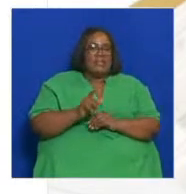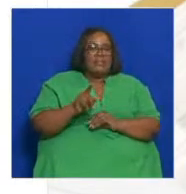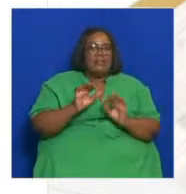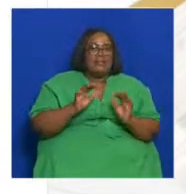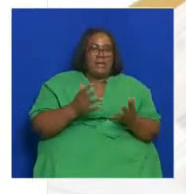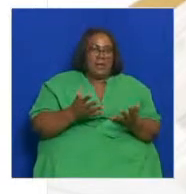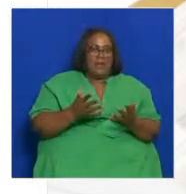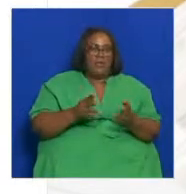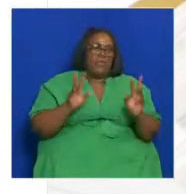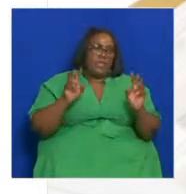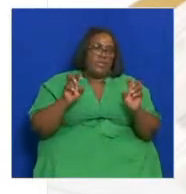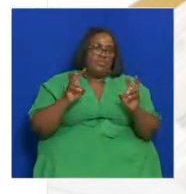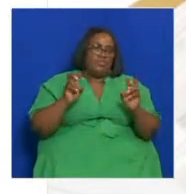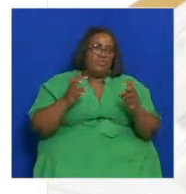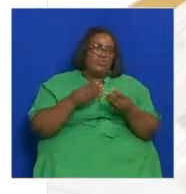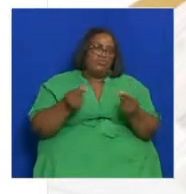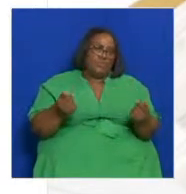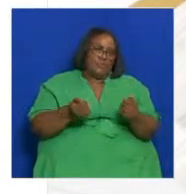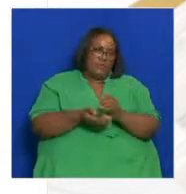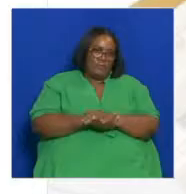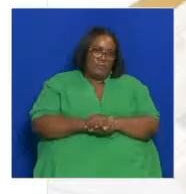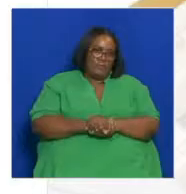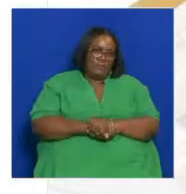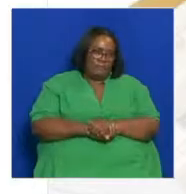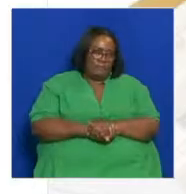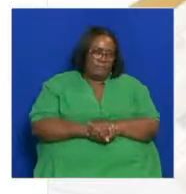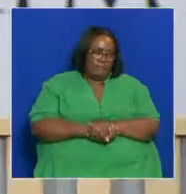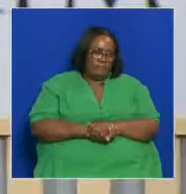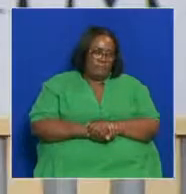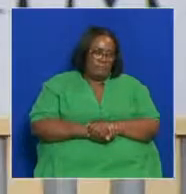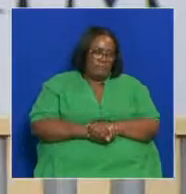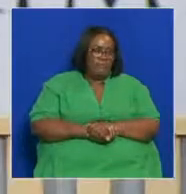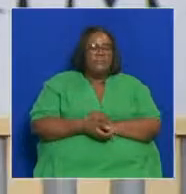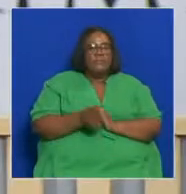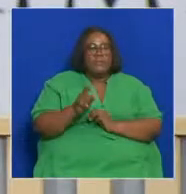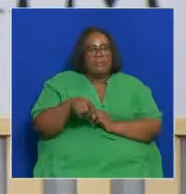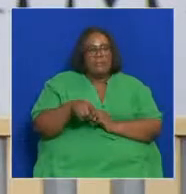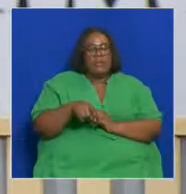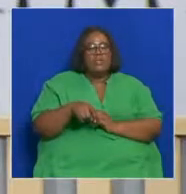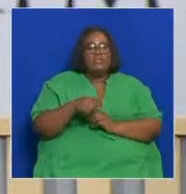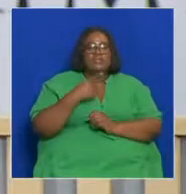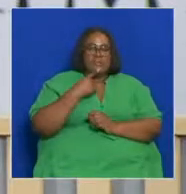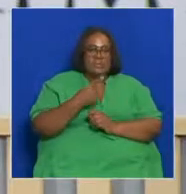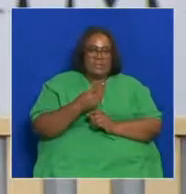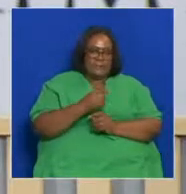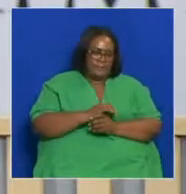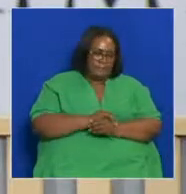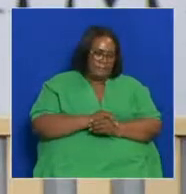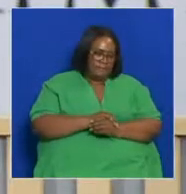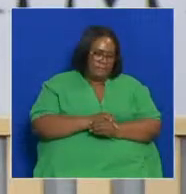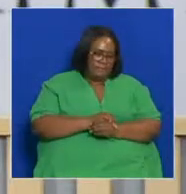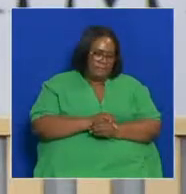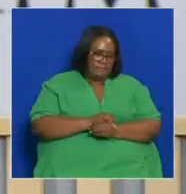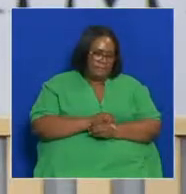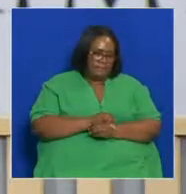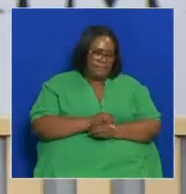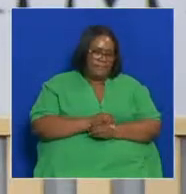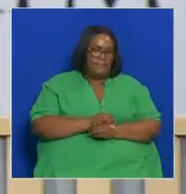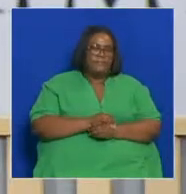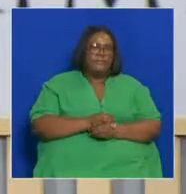was resolved. I must, however, indicate that in subsequent meetings